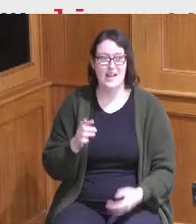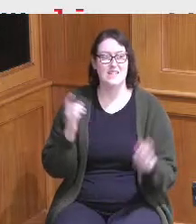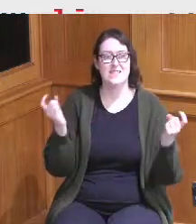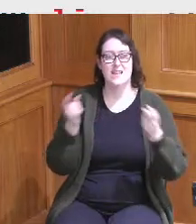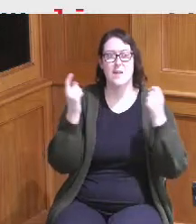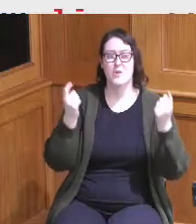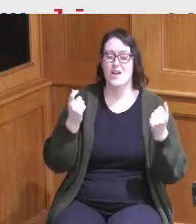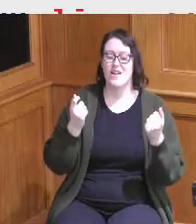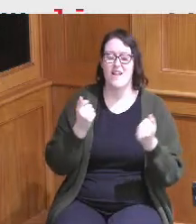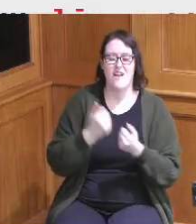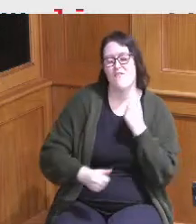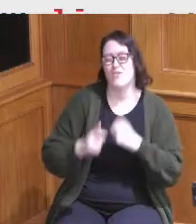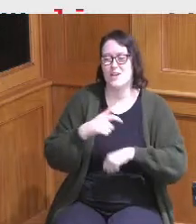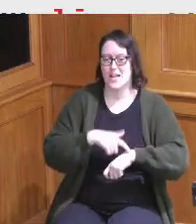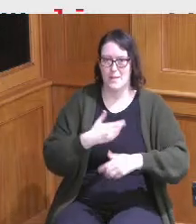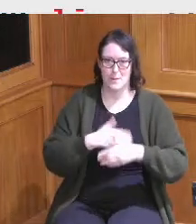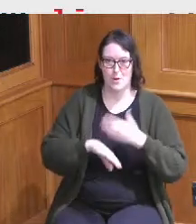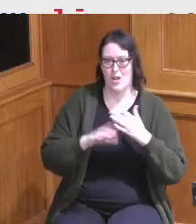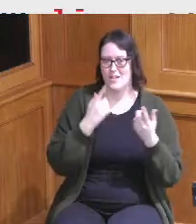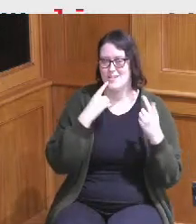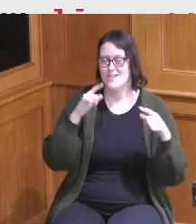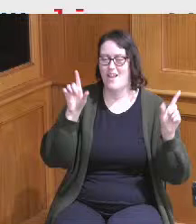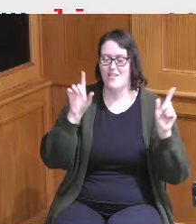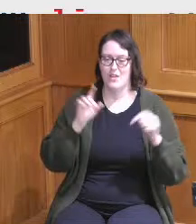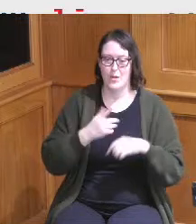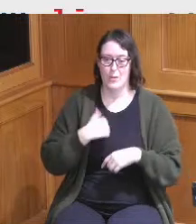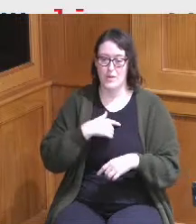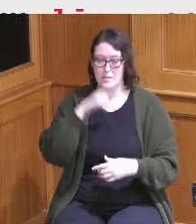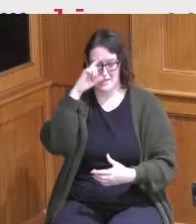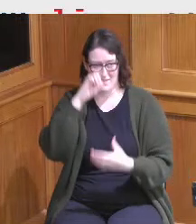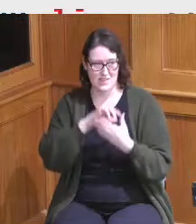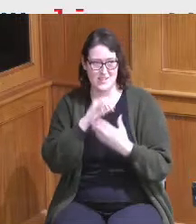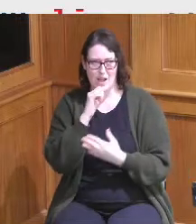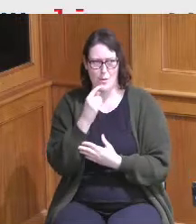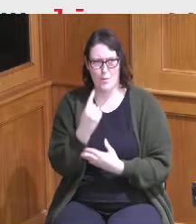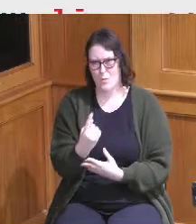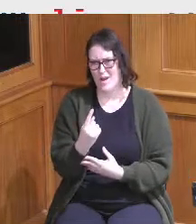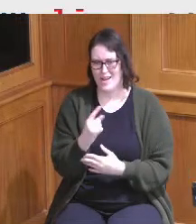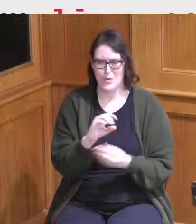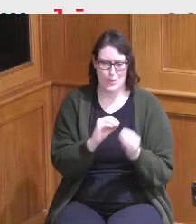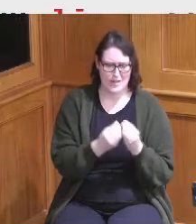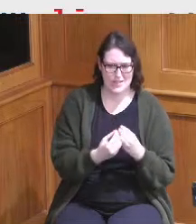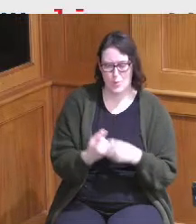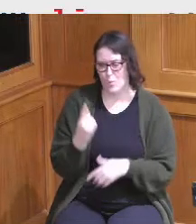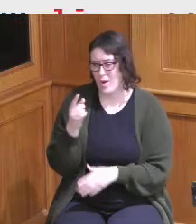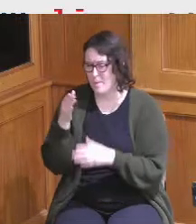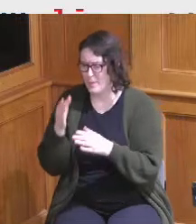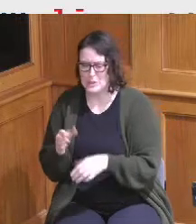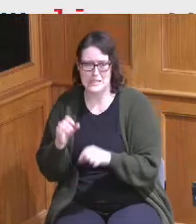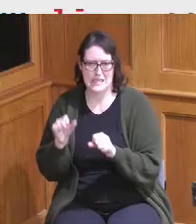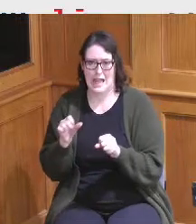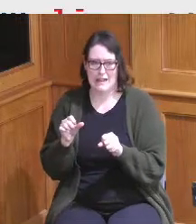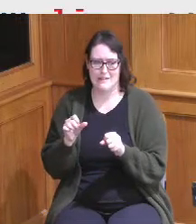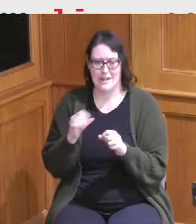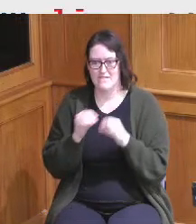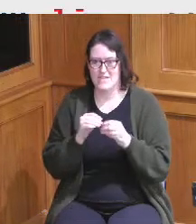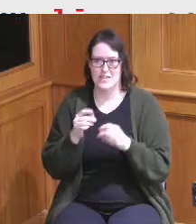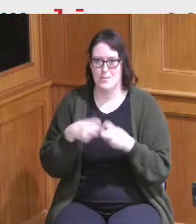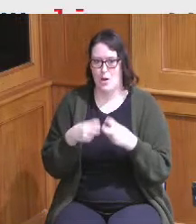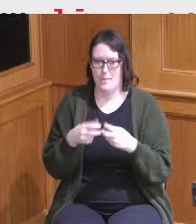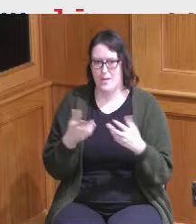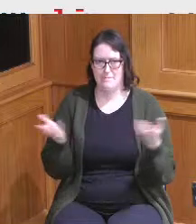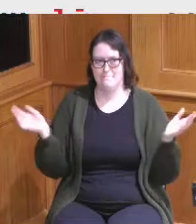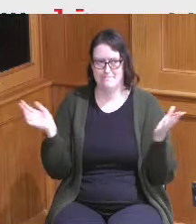County. We believe it's not one organization or sole person that can tackle such an issue as large as